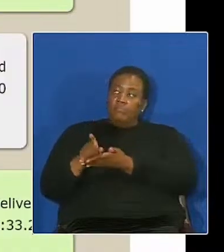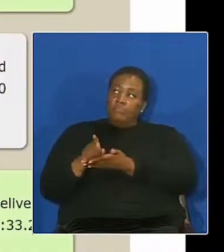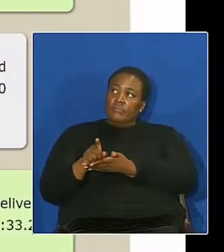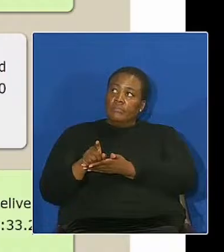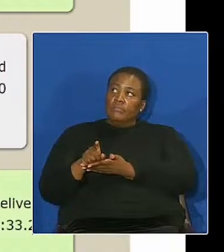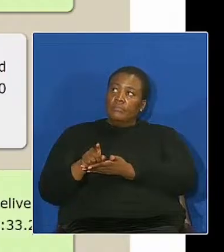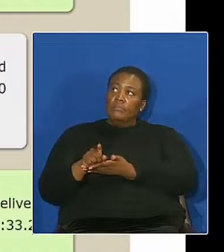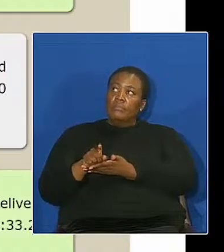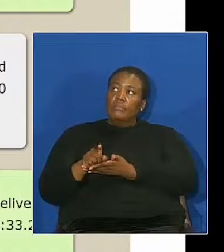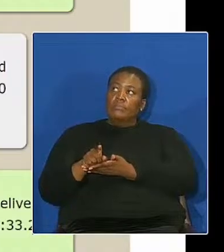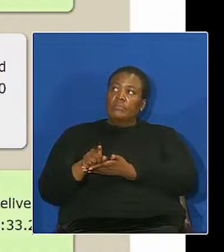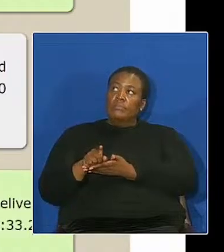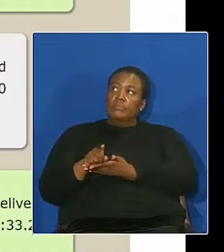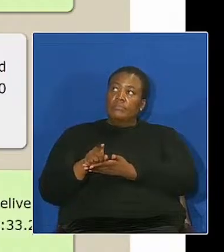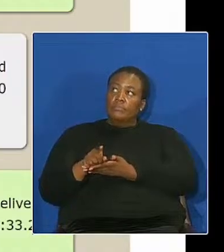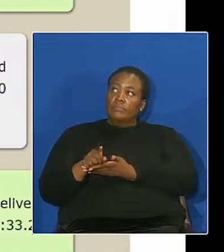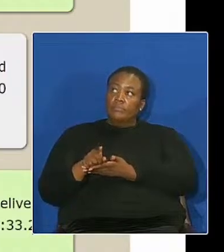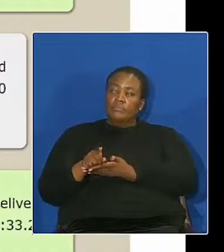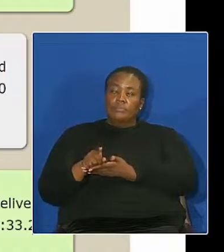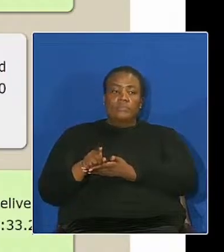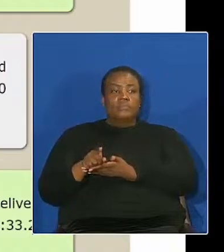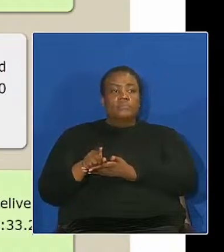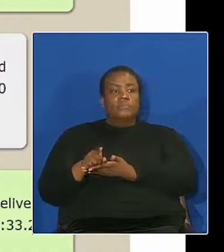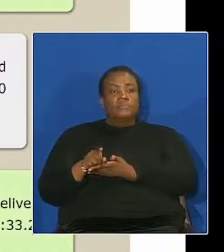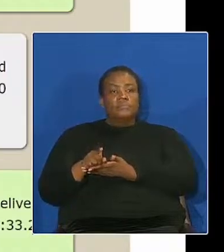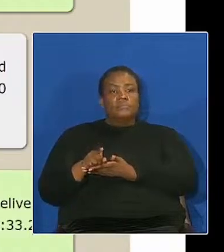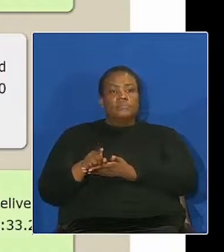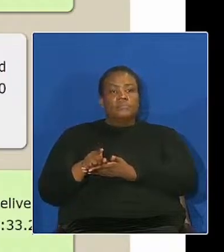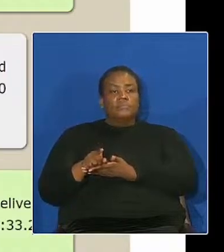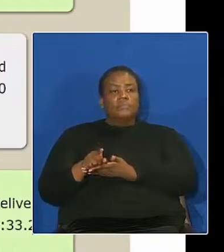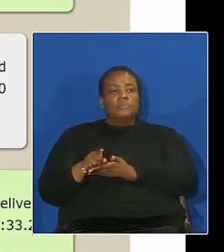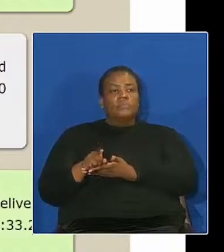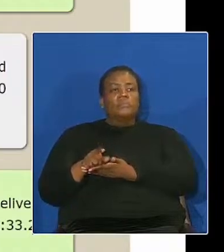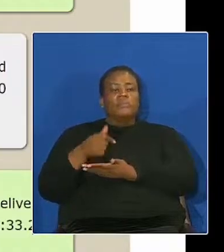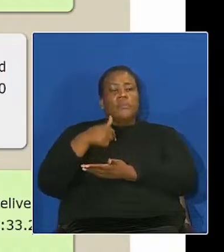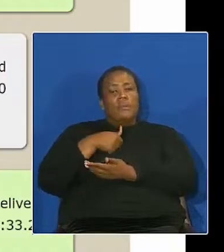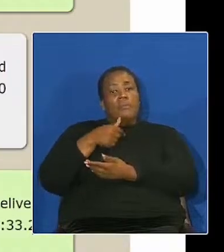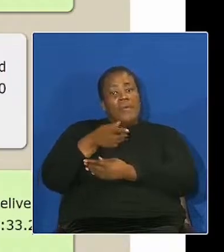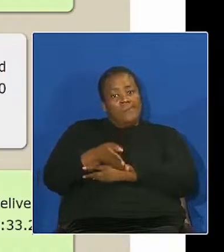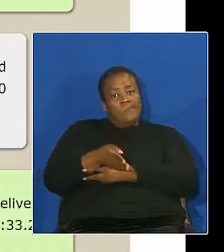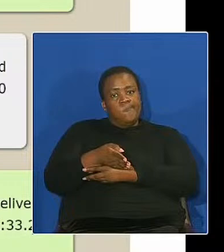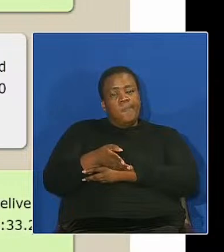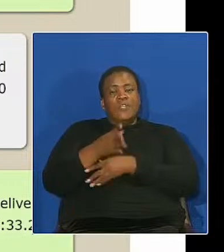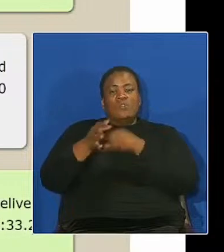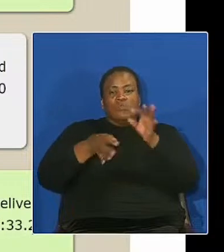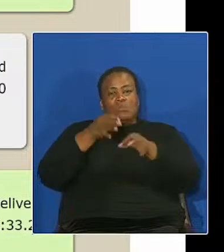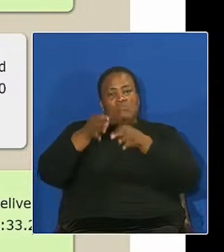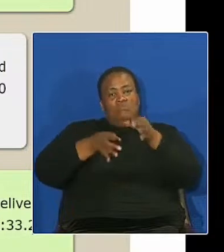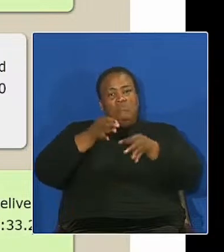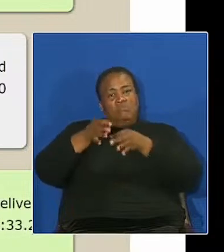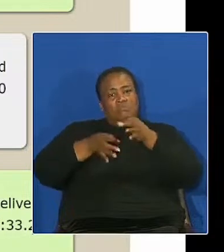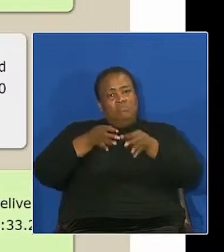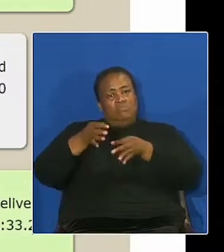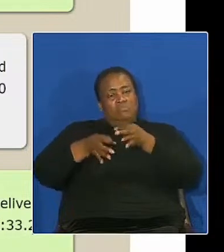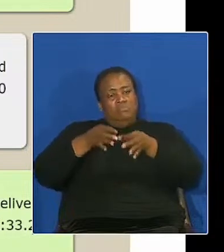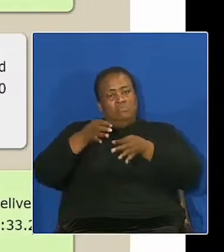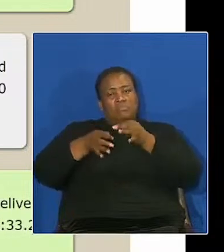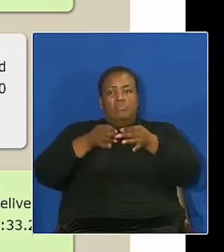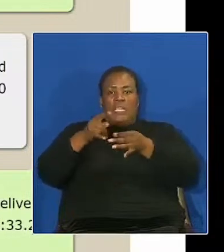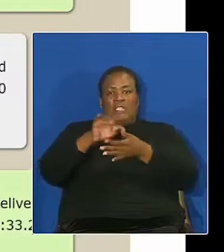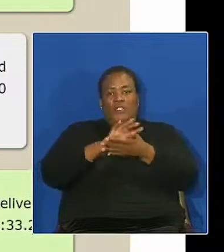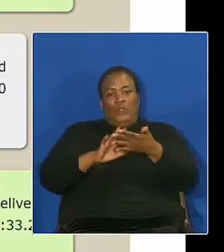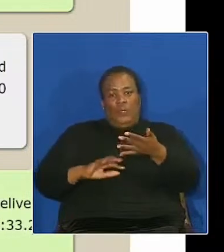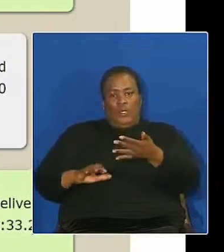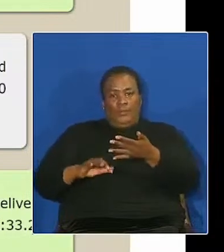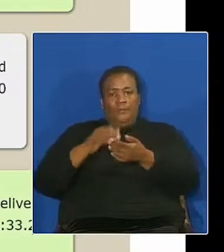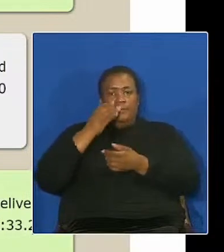Mr. Matlala, reading as follows: I'm here to clarify that